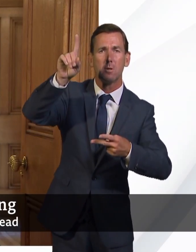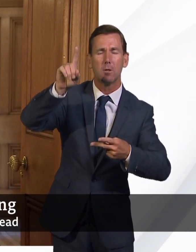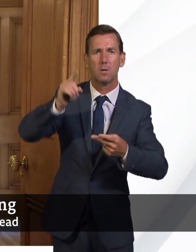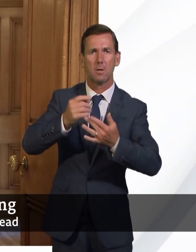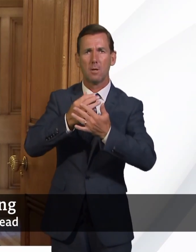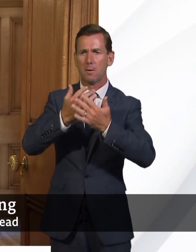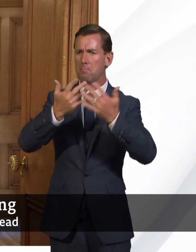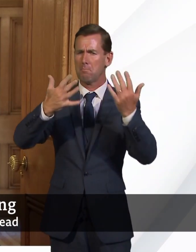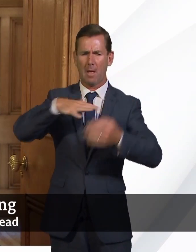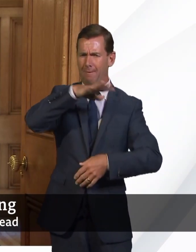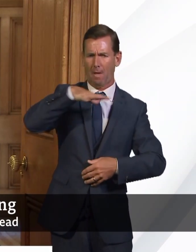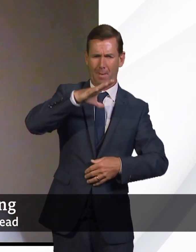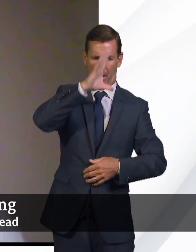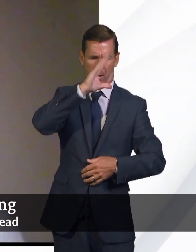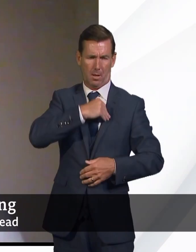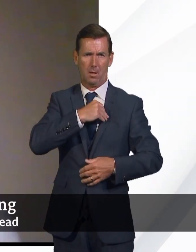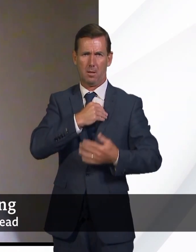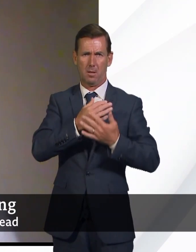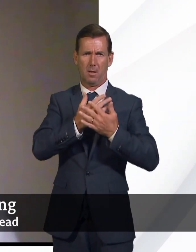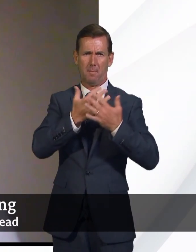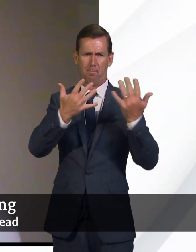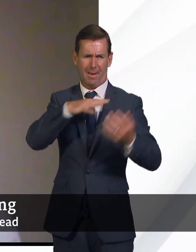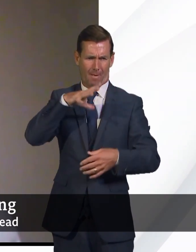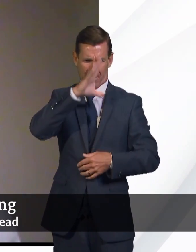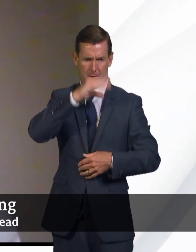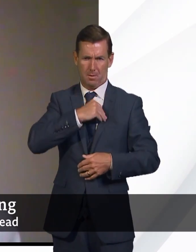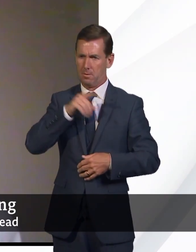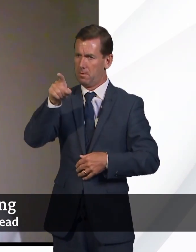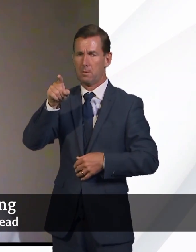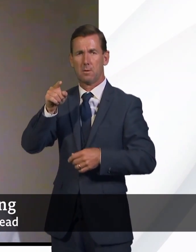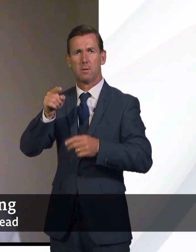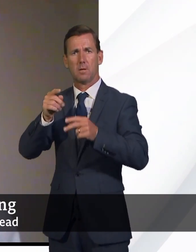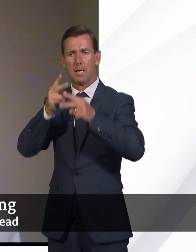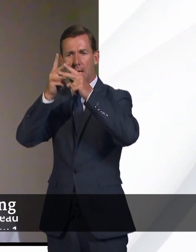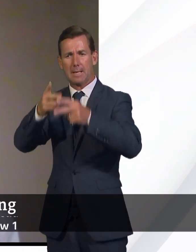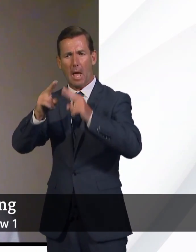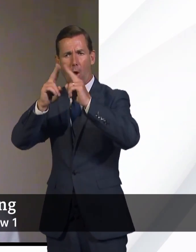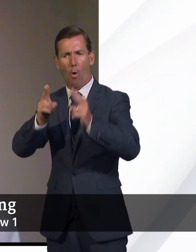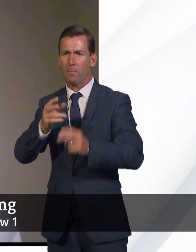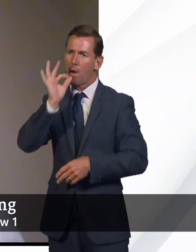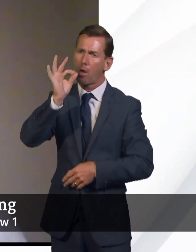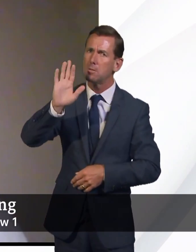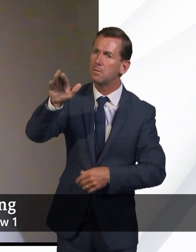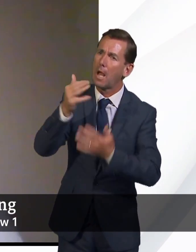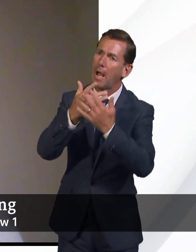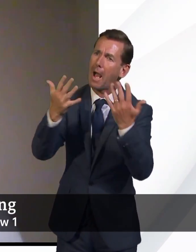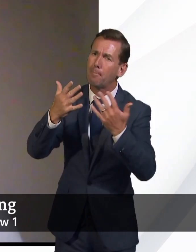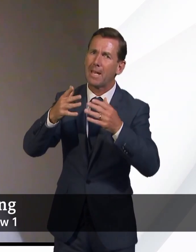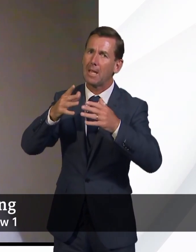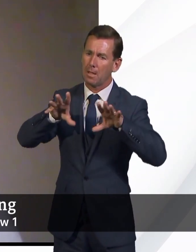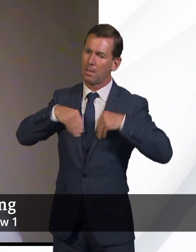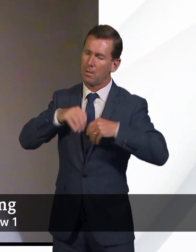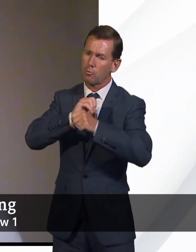us, that a lot of care homes are resisting telling them the number of infections or even the number of deaths